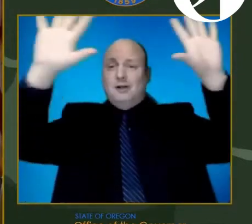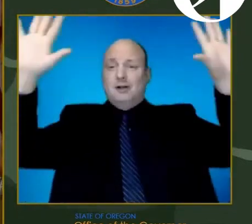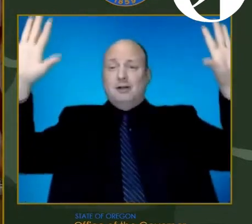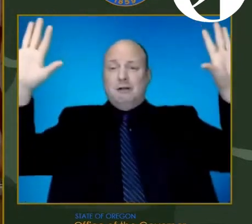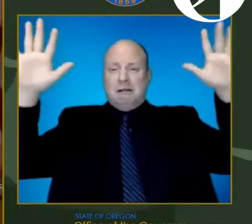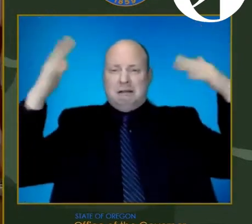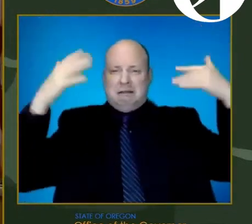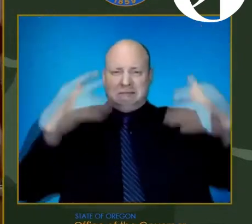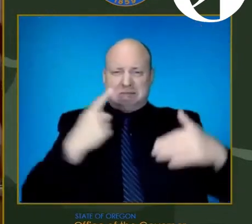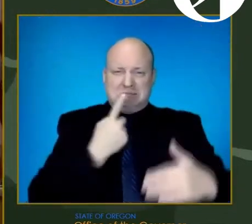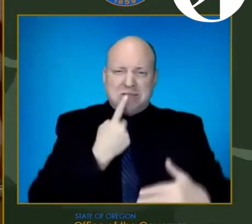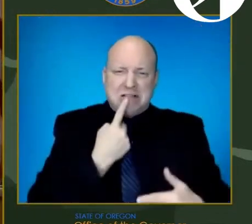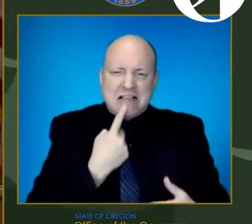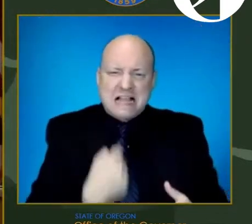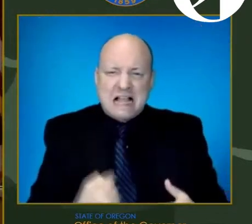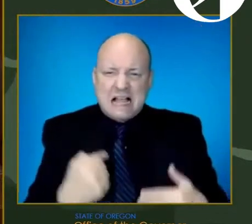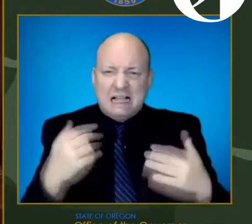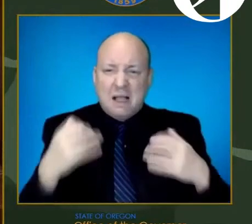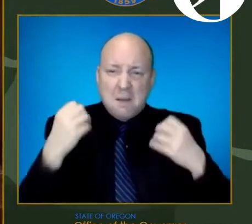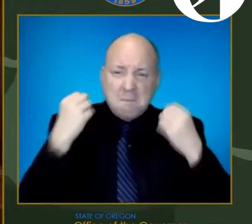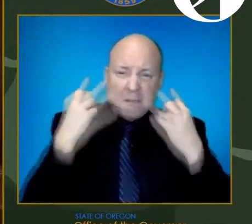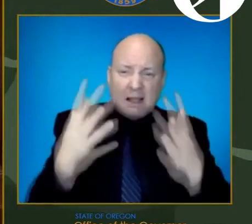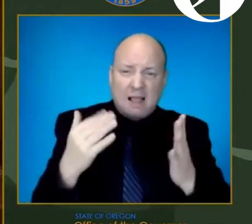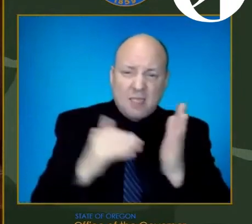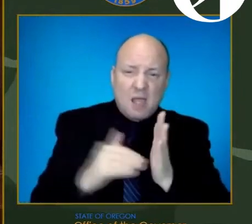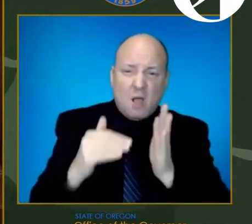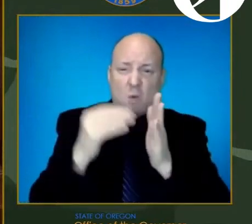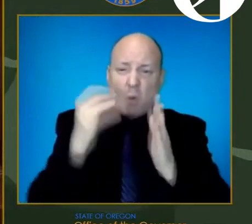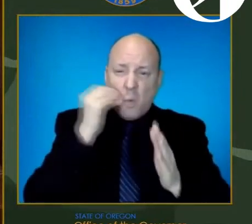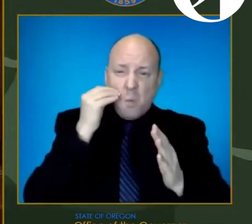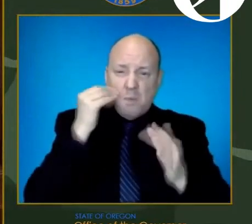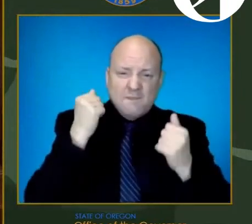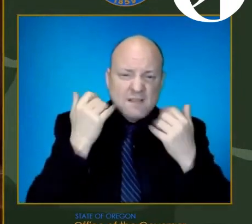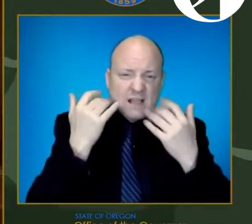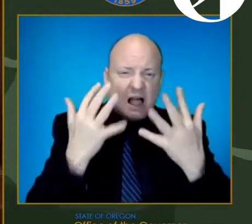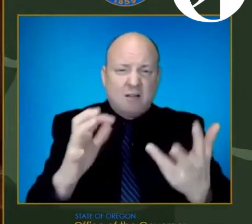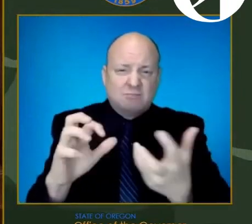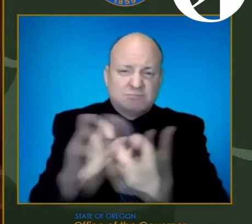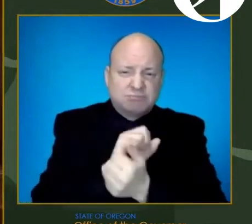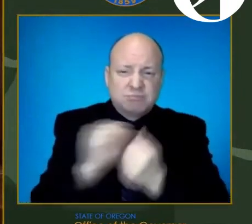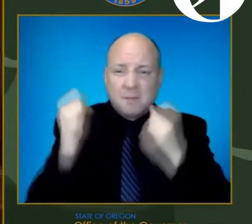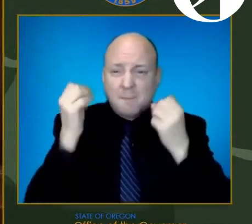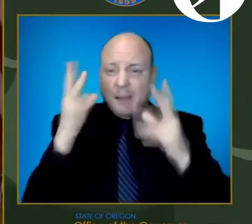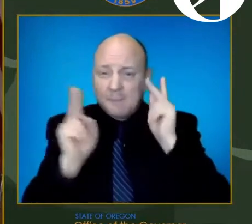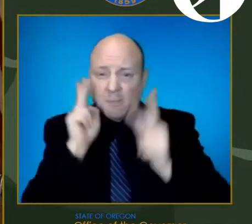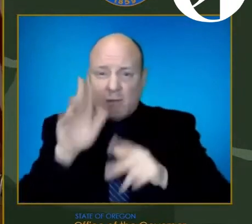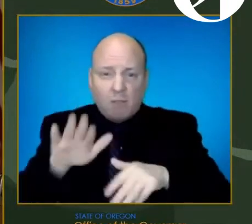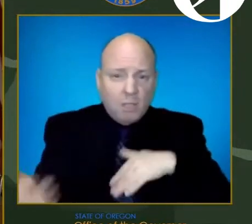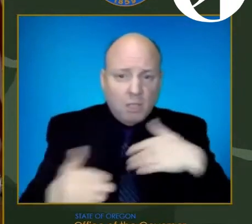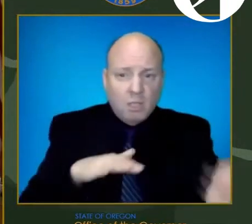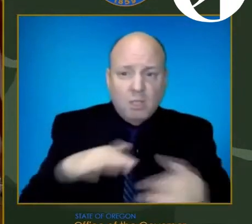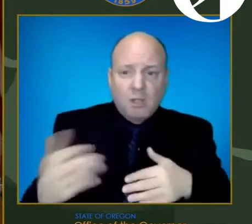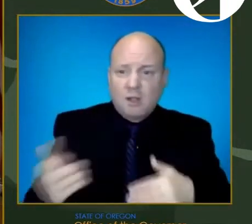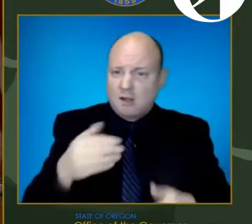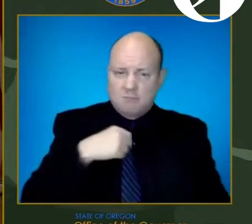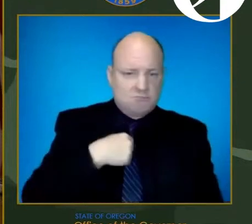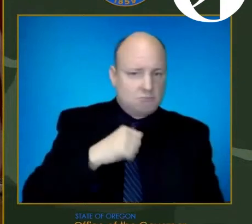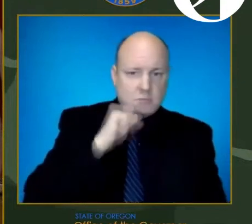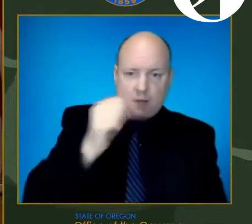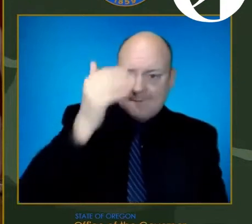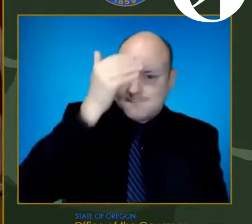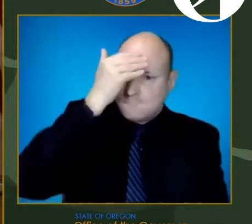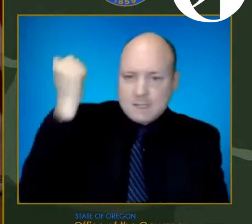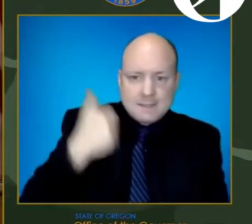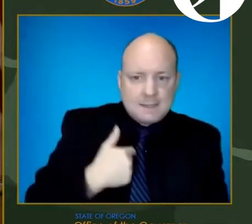to see thousands of homes burn. We will never forget the lives lost. And we will never forget